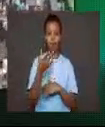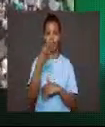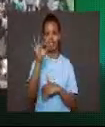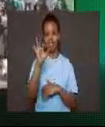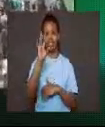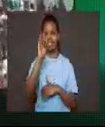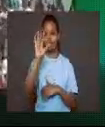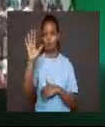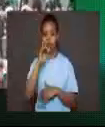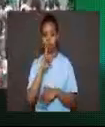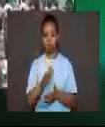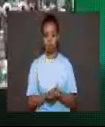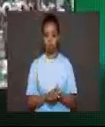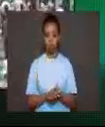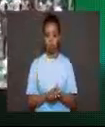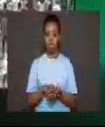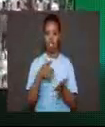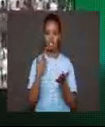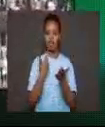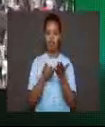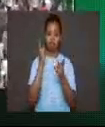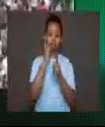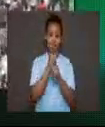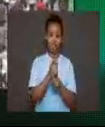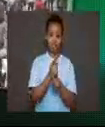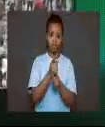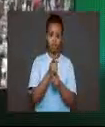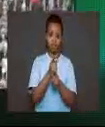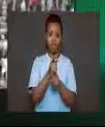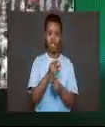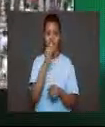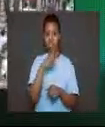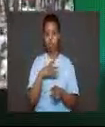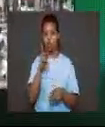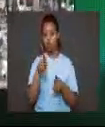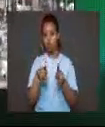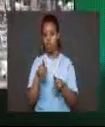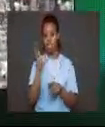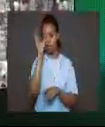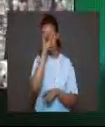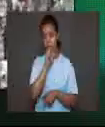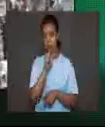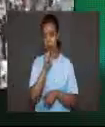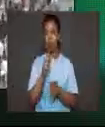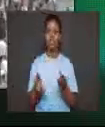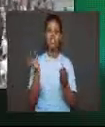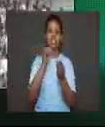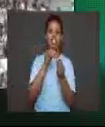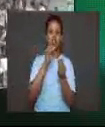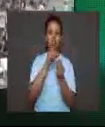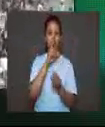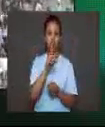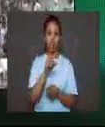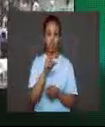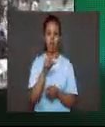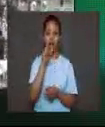1975. In fact, the human population is estimated to increase about